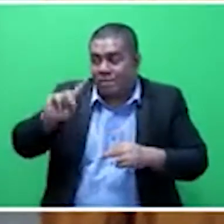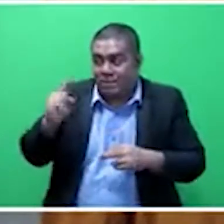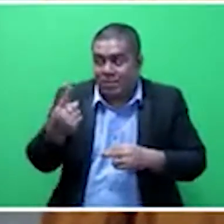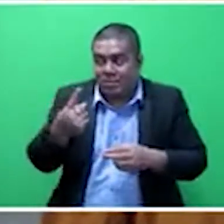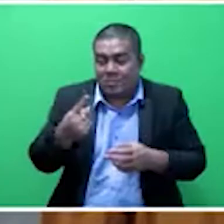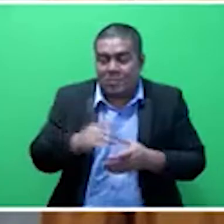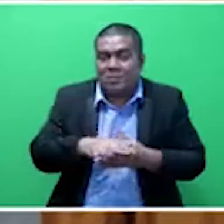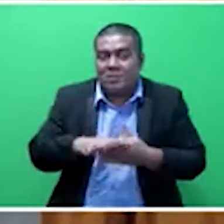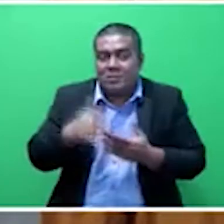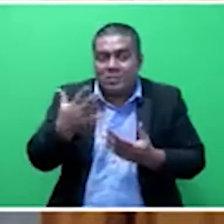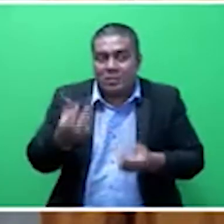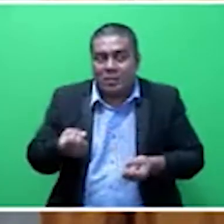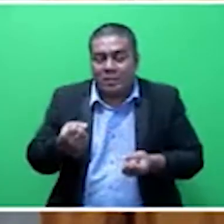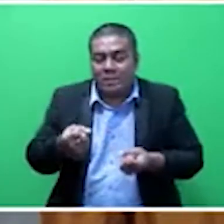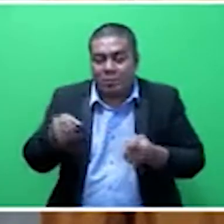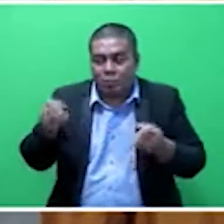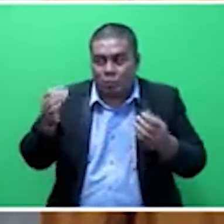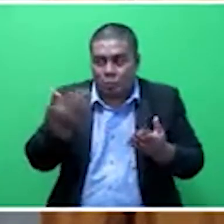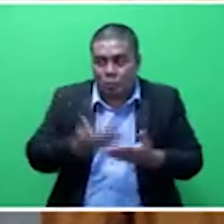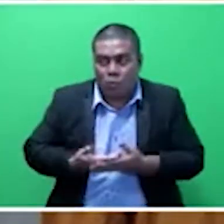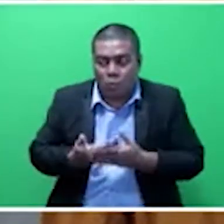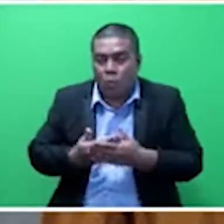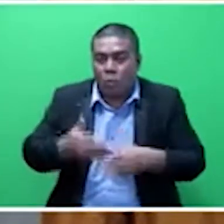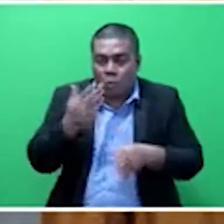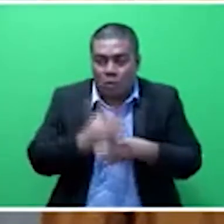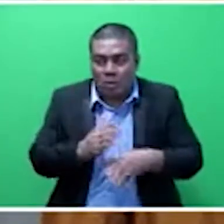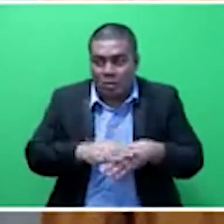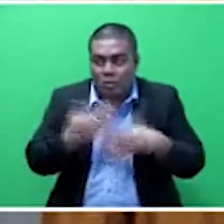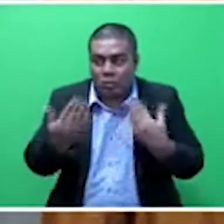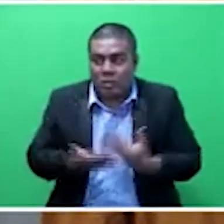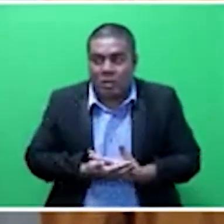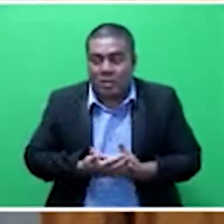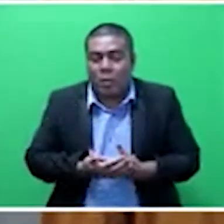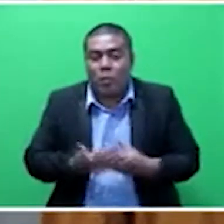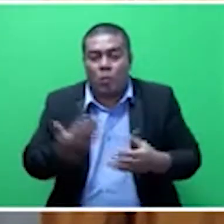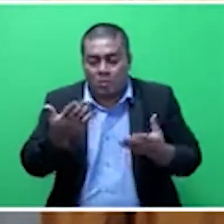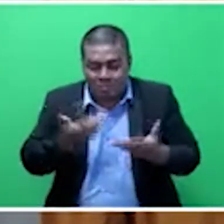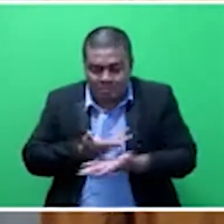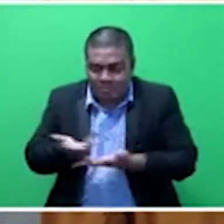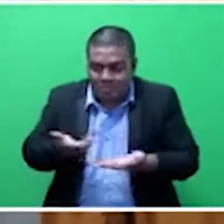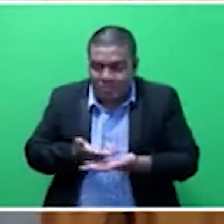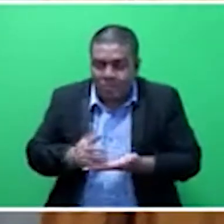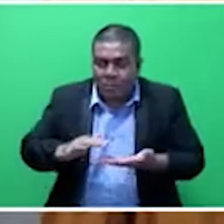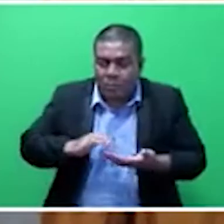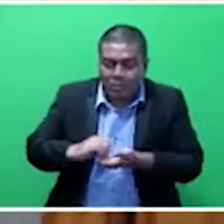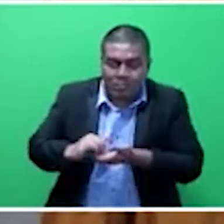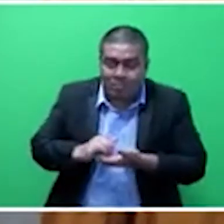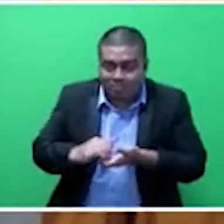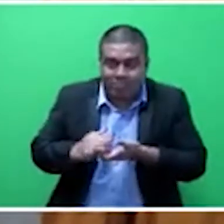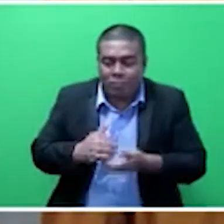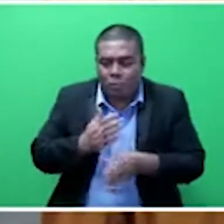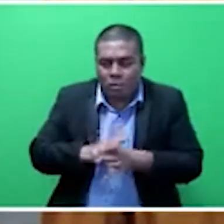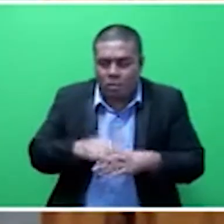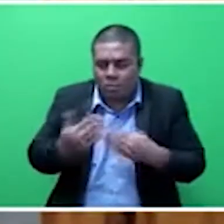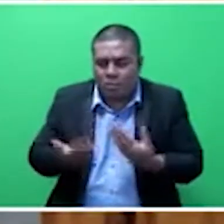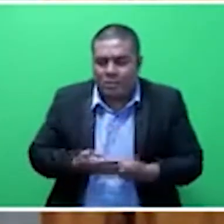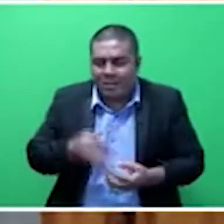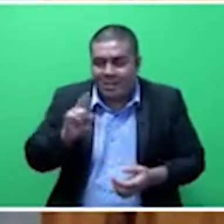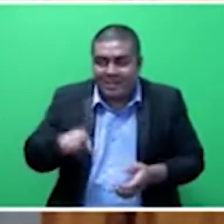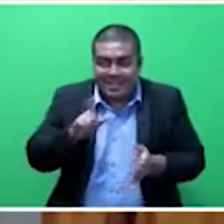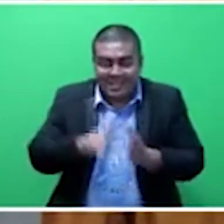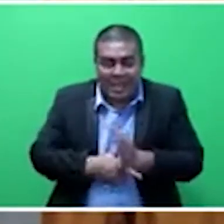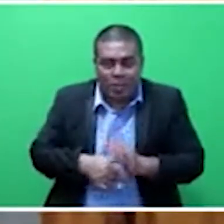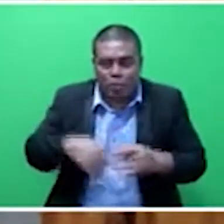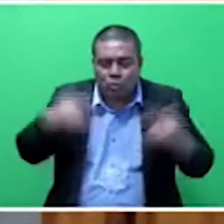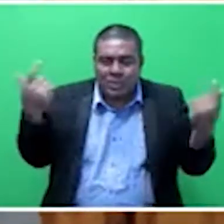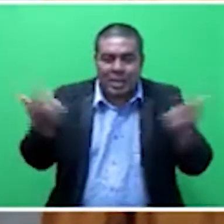hard time, we pull collectively, we work together, we cooperate, we collaborate, and we make the difference. This is a time to